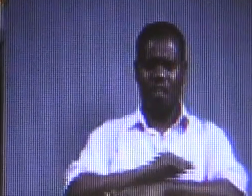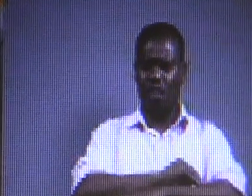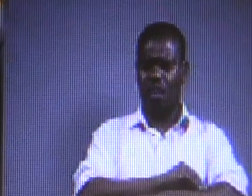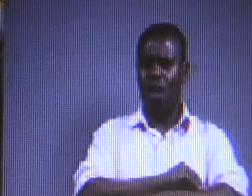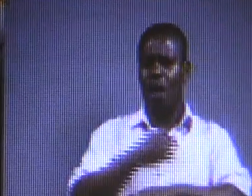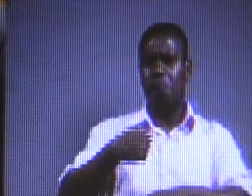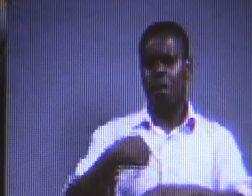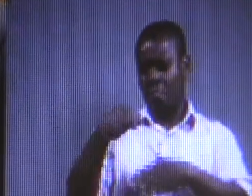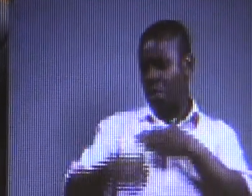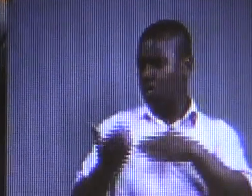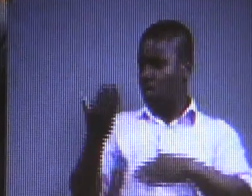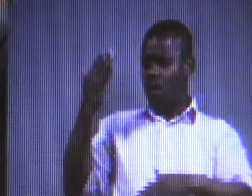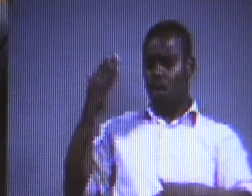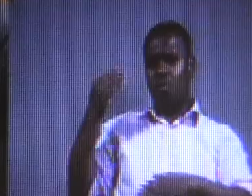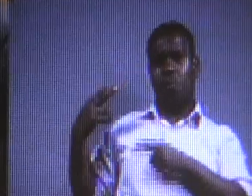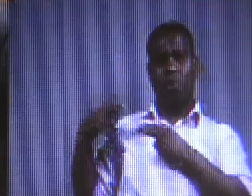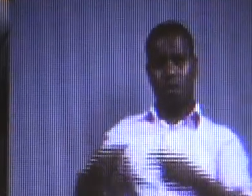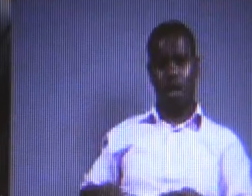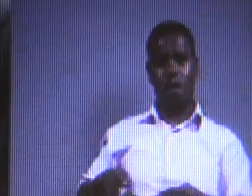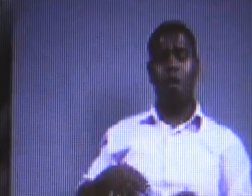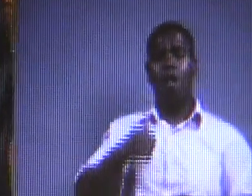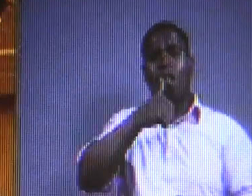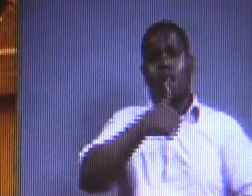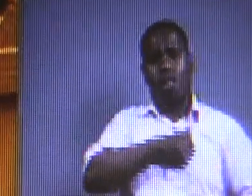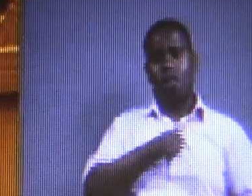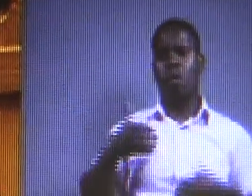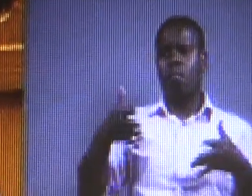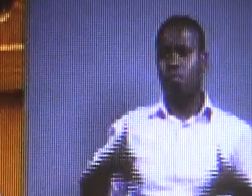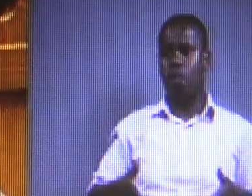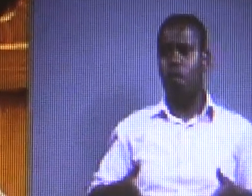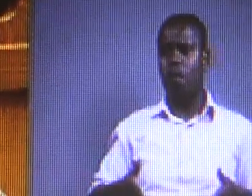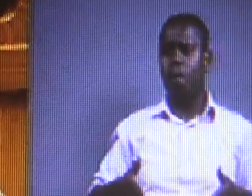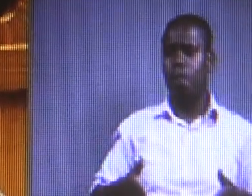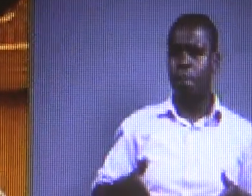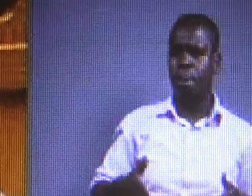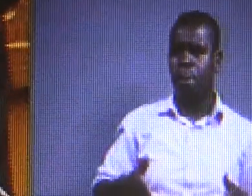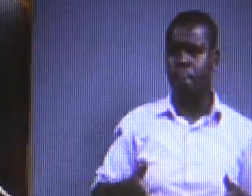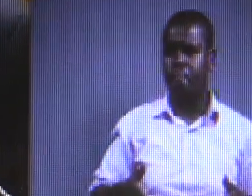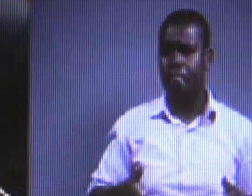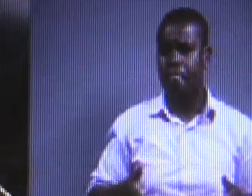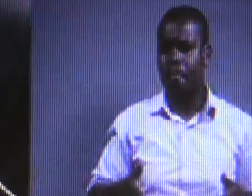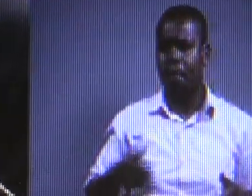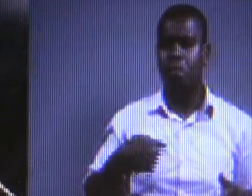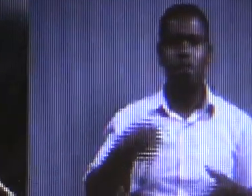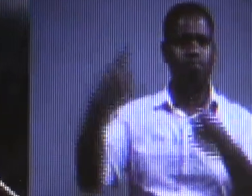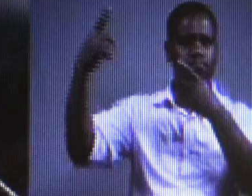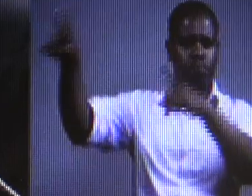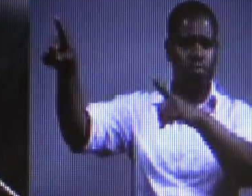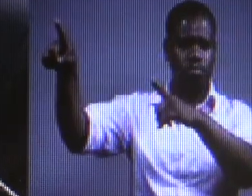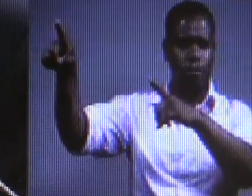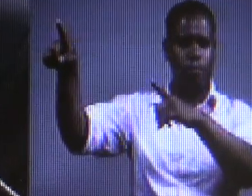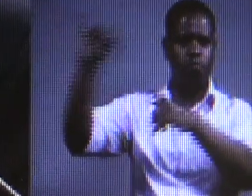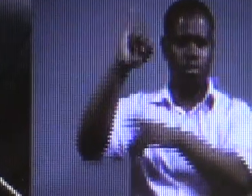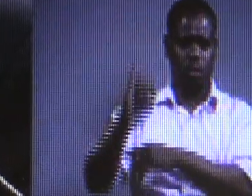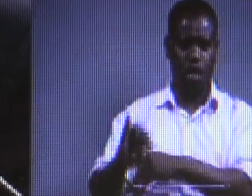die many months ago, and I'm here because I had the courage of taking illegal treatments in Italy in the form of